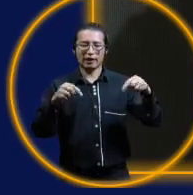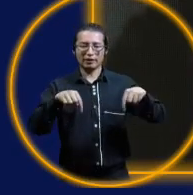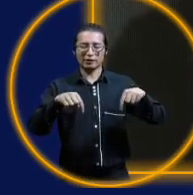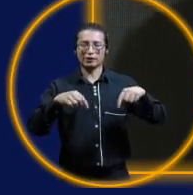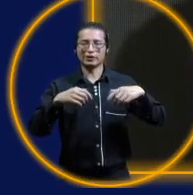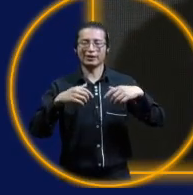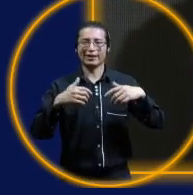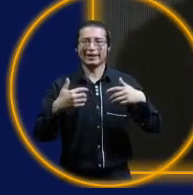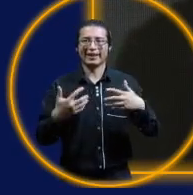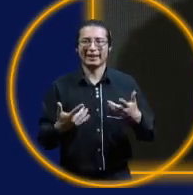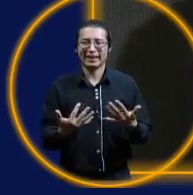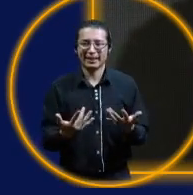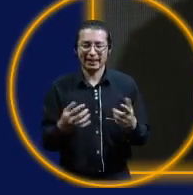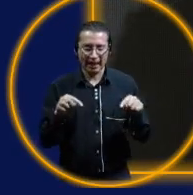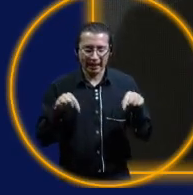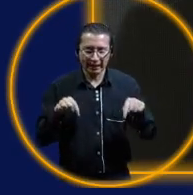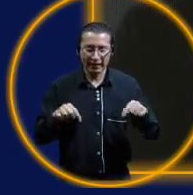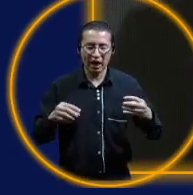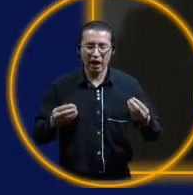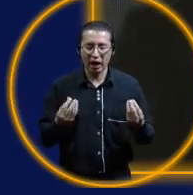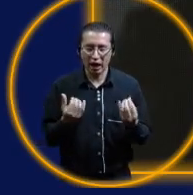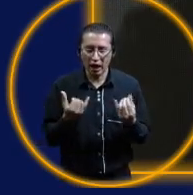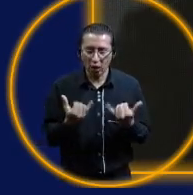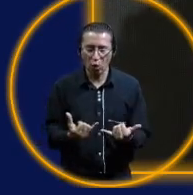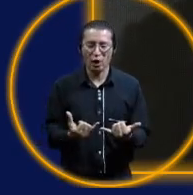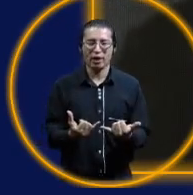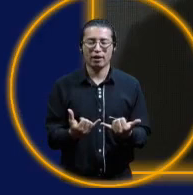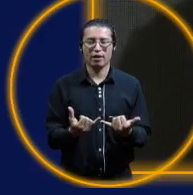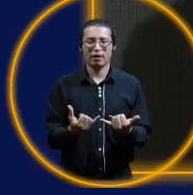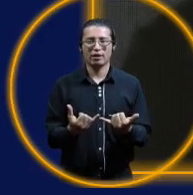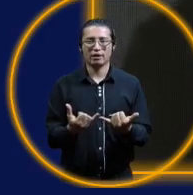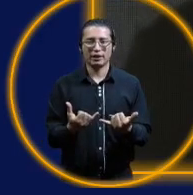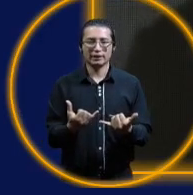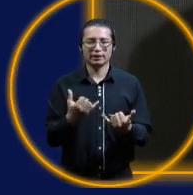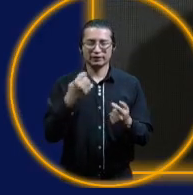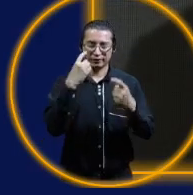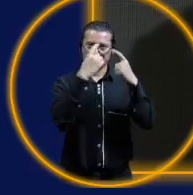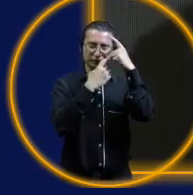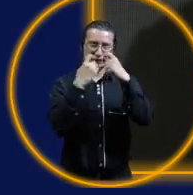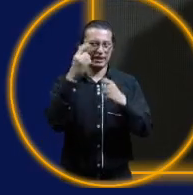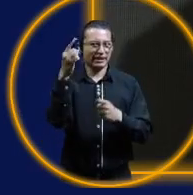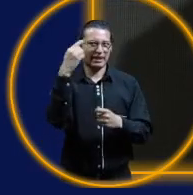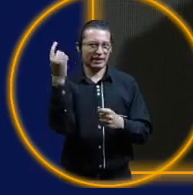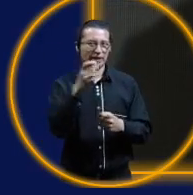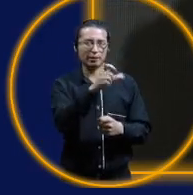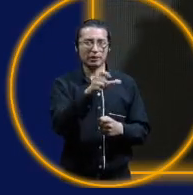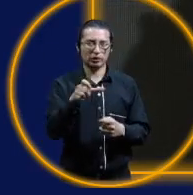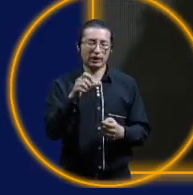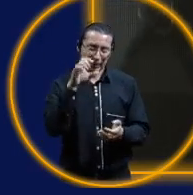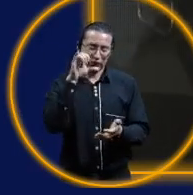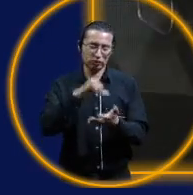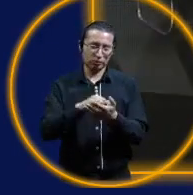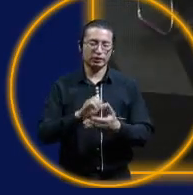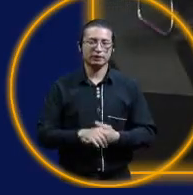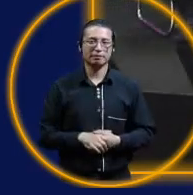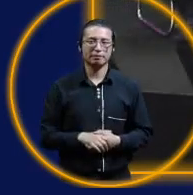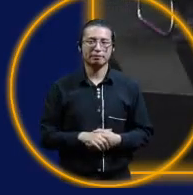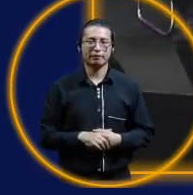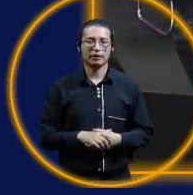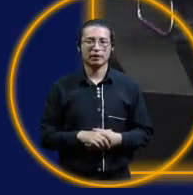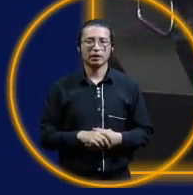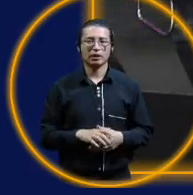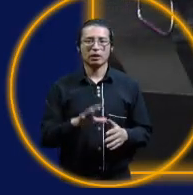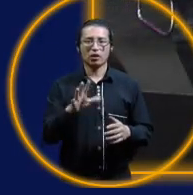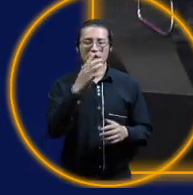take, and that's really interesting for people, I think. I thought of one last thing that I think is useful